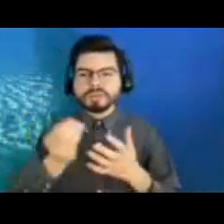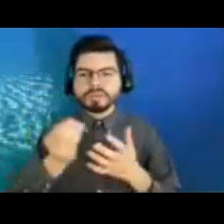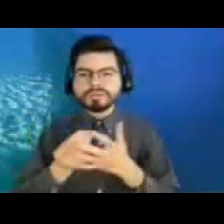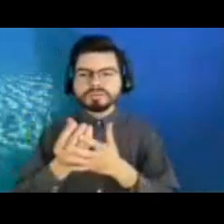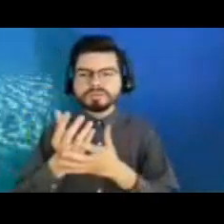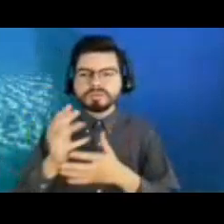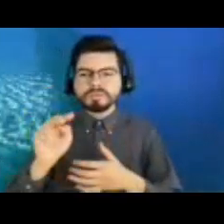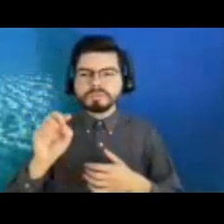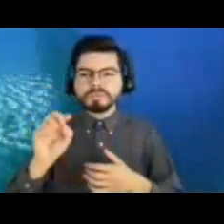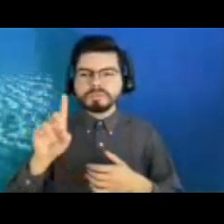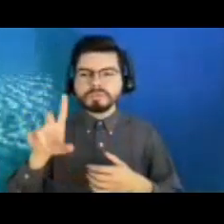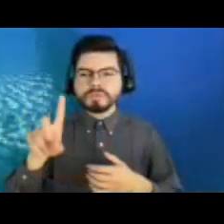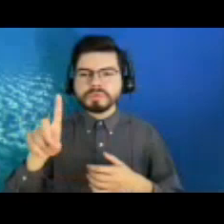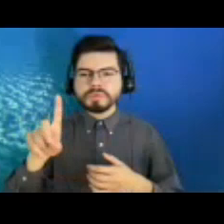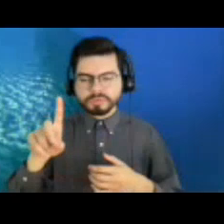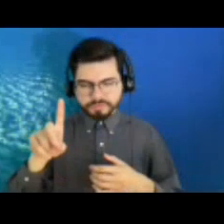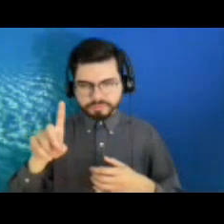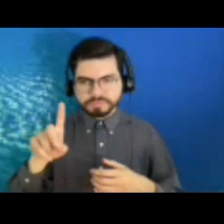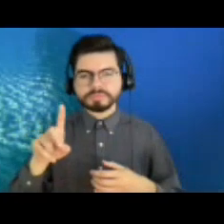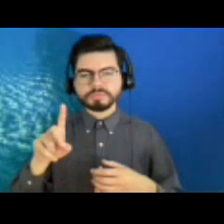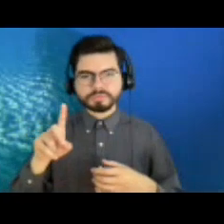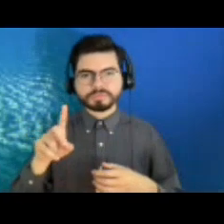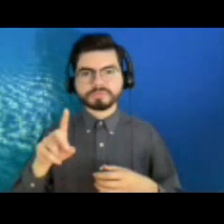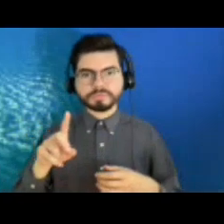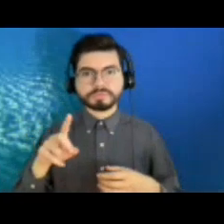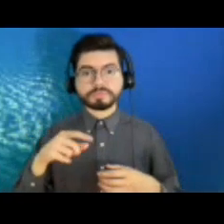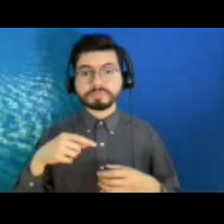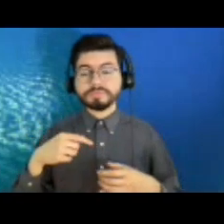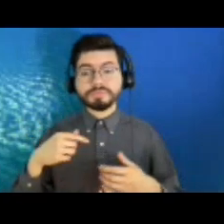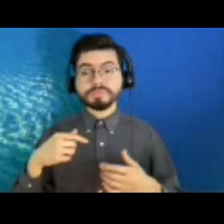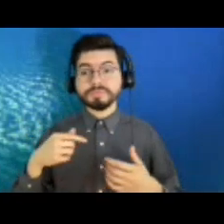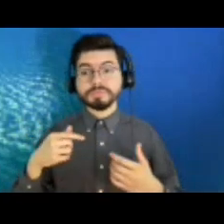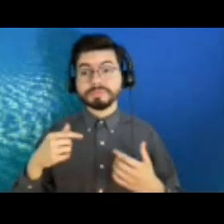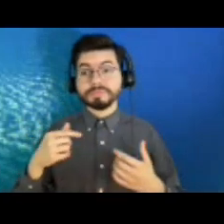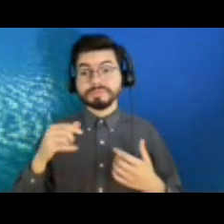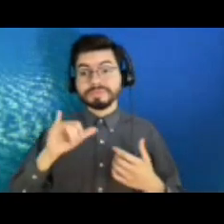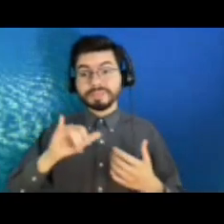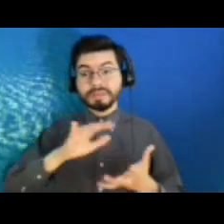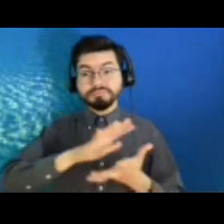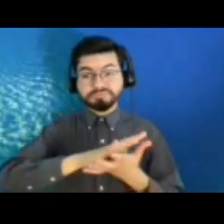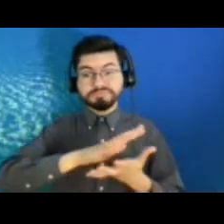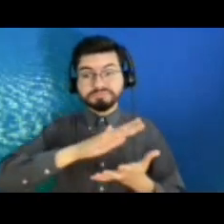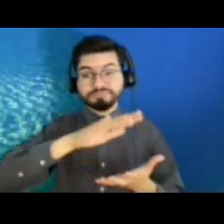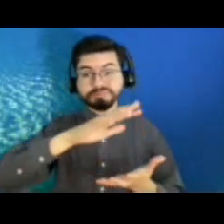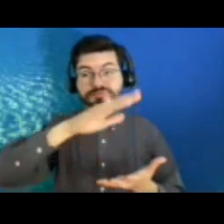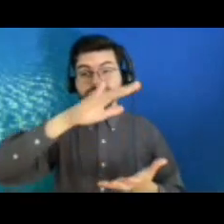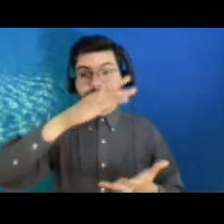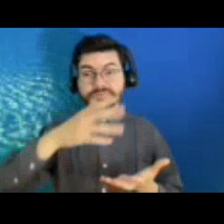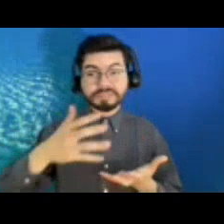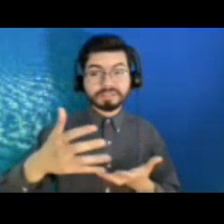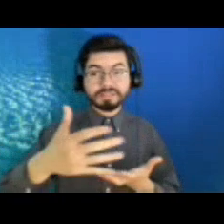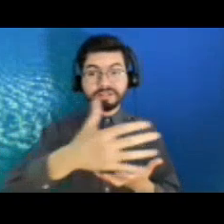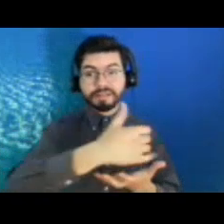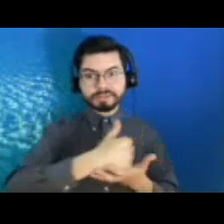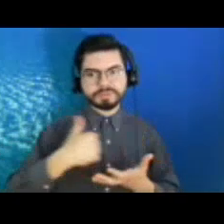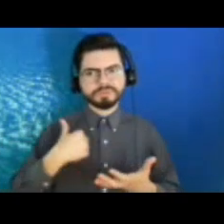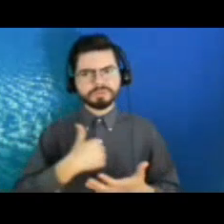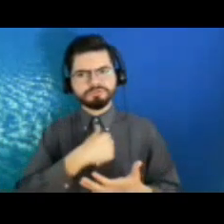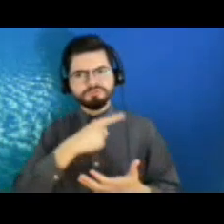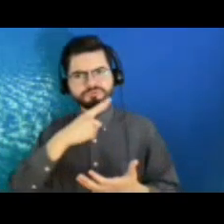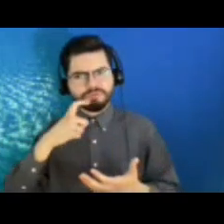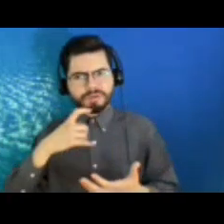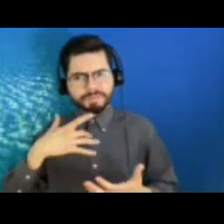they were collecting, because I've never had anything mold on me. We're not in a we're in a dry climate, right? And you don't usually